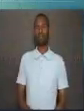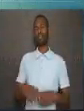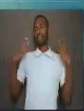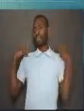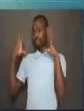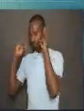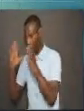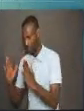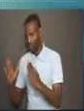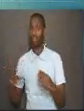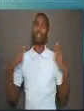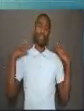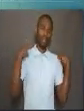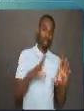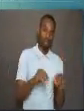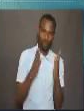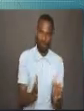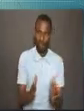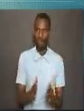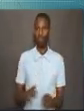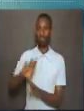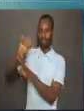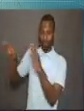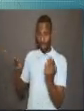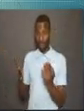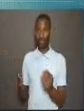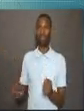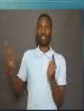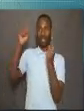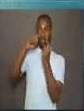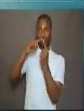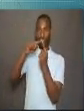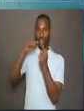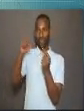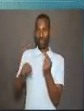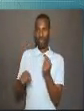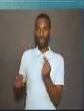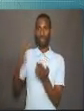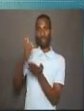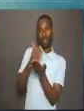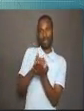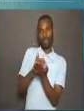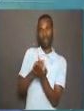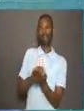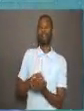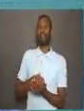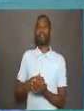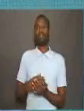Hello, teacher. Hello, students. Welcome to today's lesson on thermodynamics.